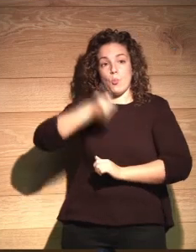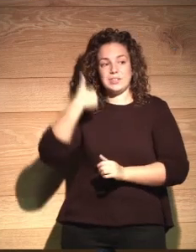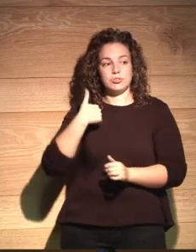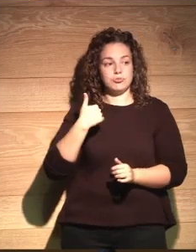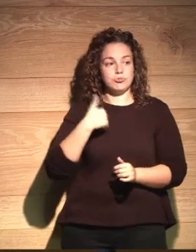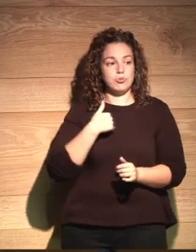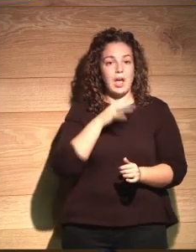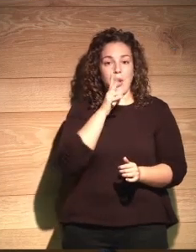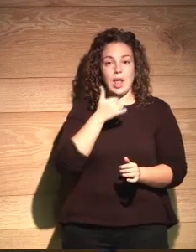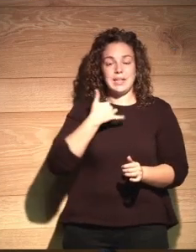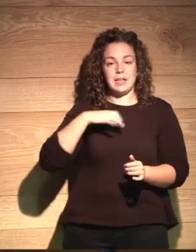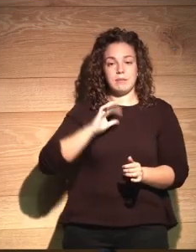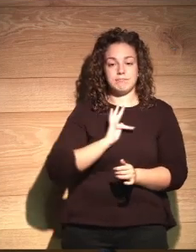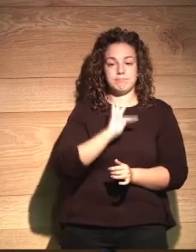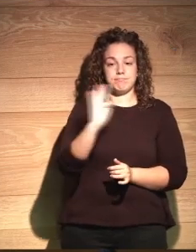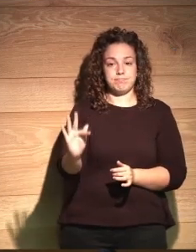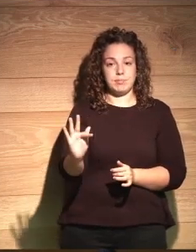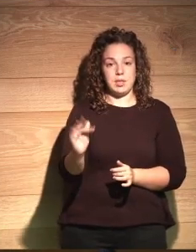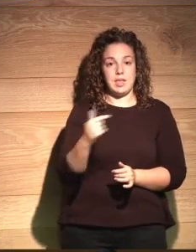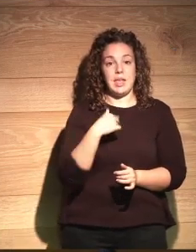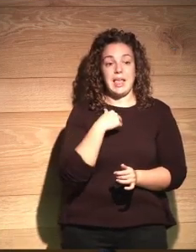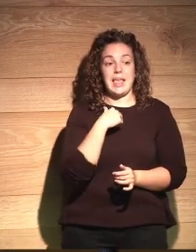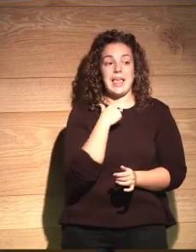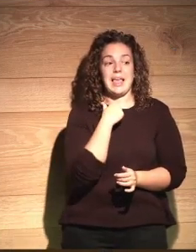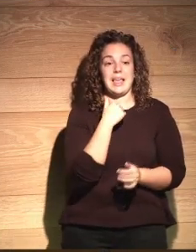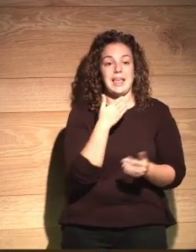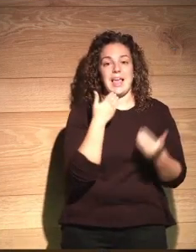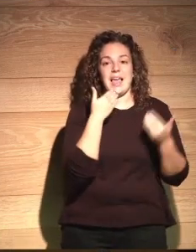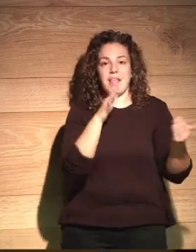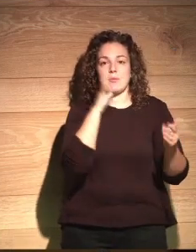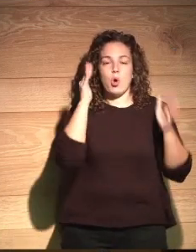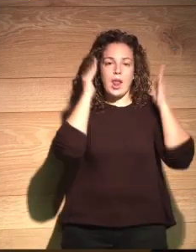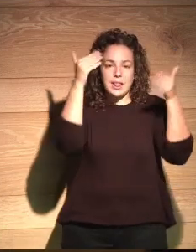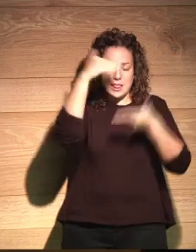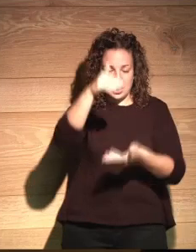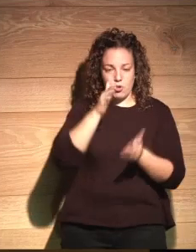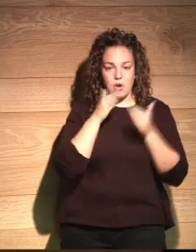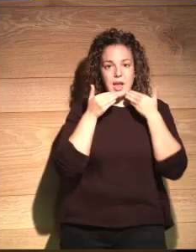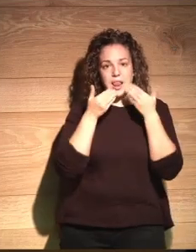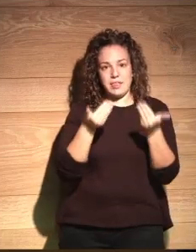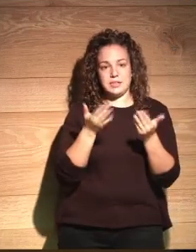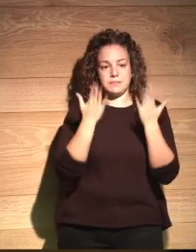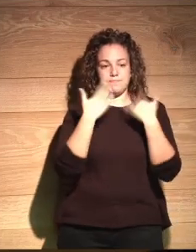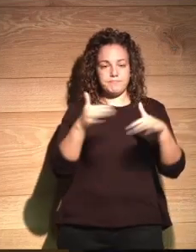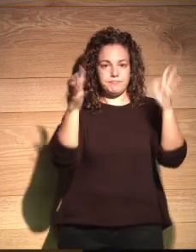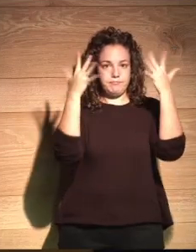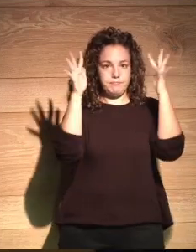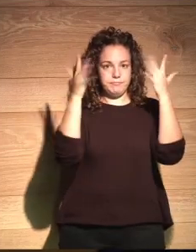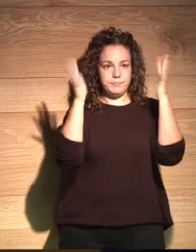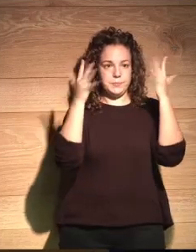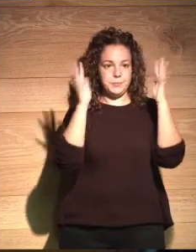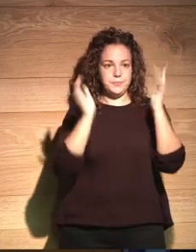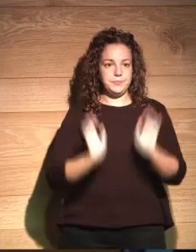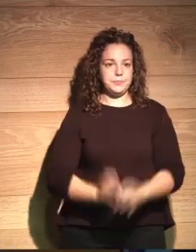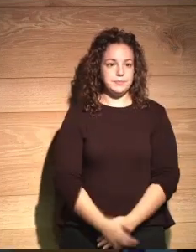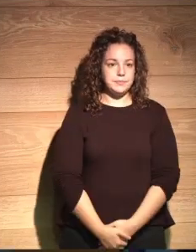your questions at the end of the session. So I'm going to leave the floor for the other persons who wants to